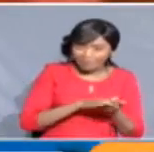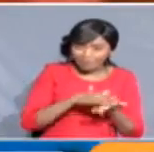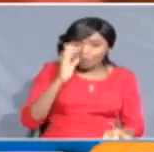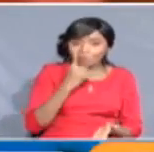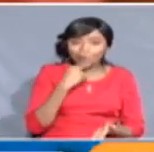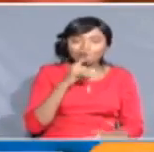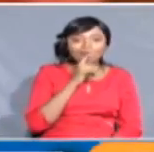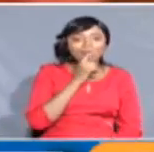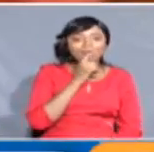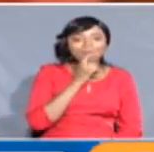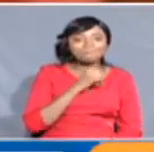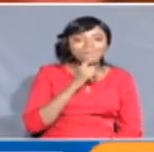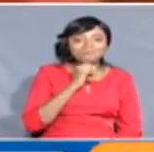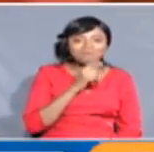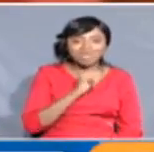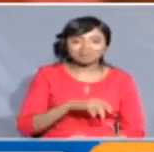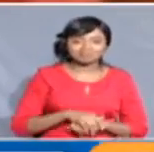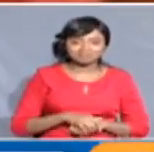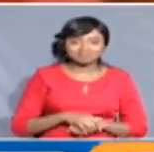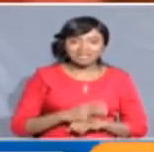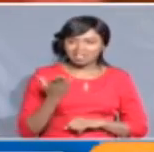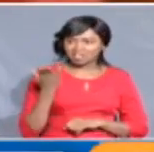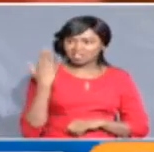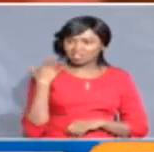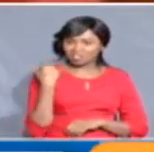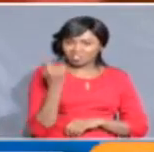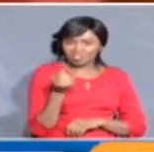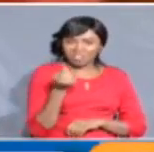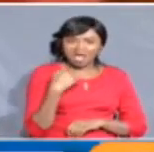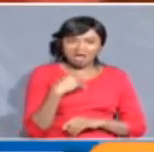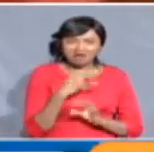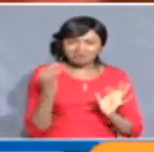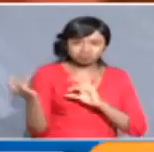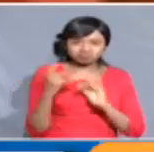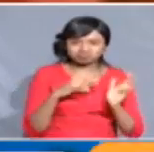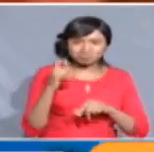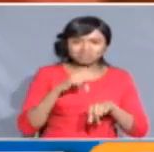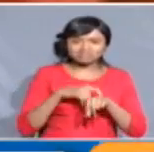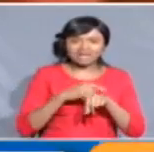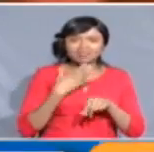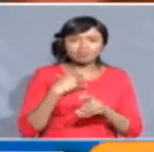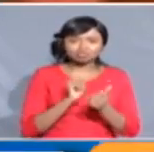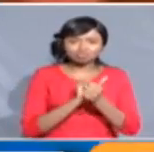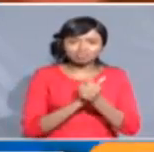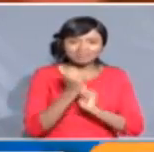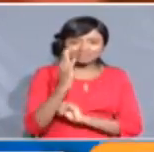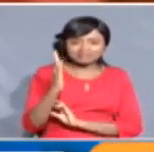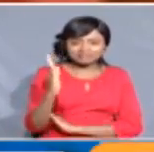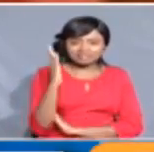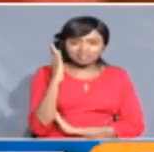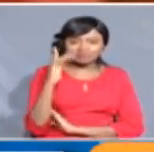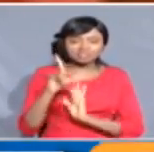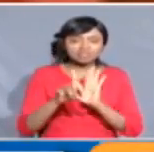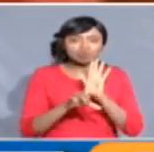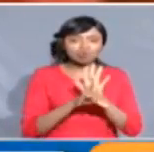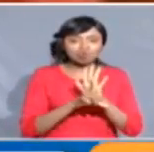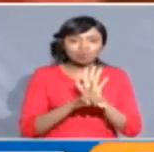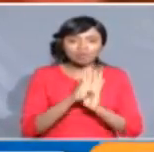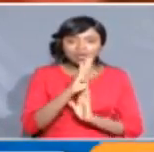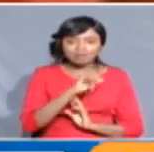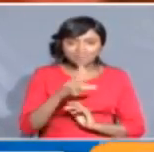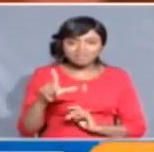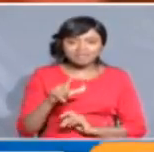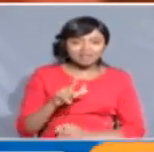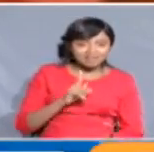the 11th parliament, there was mayhem in parliament during the passing of the controversial security laws amendment bill. Millie